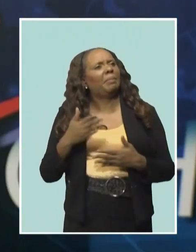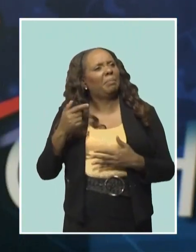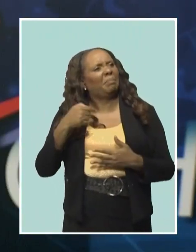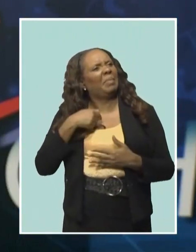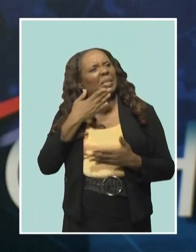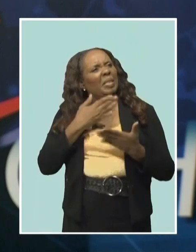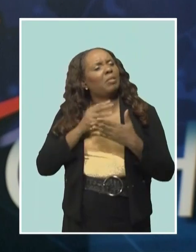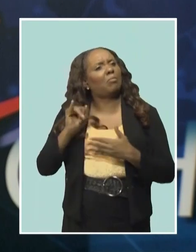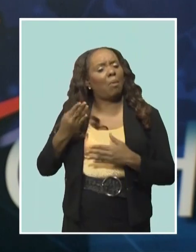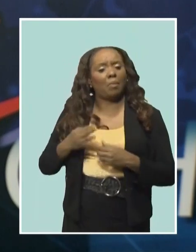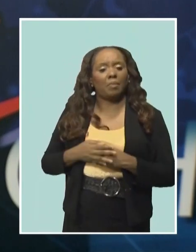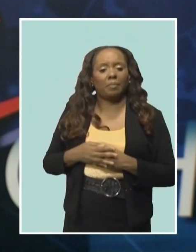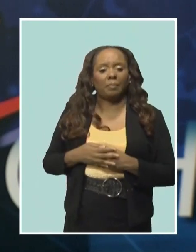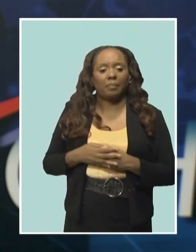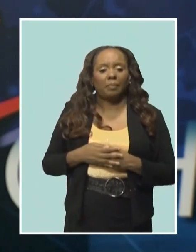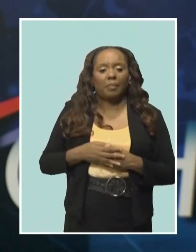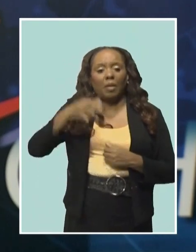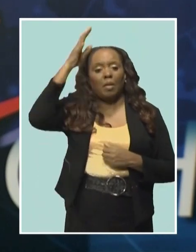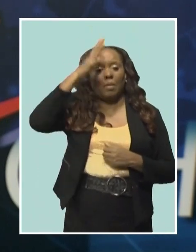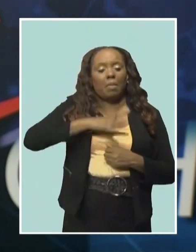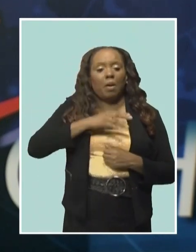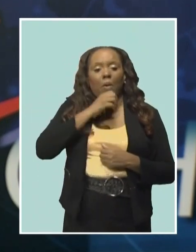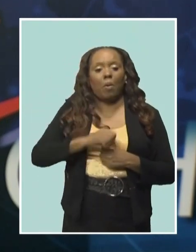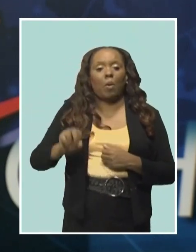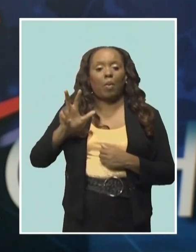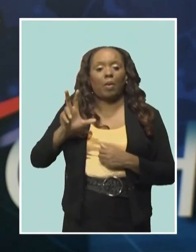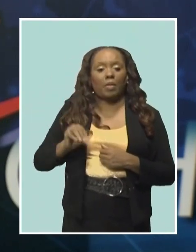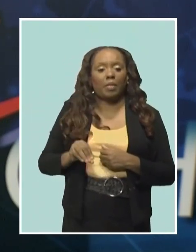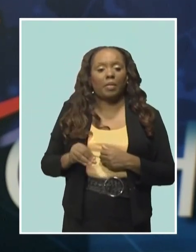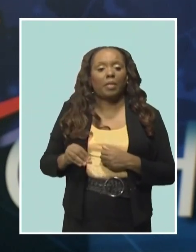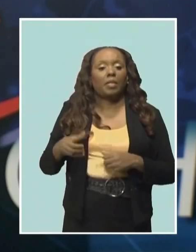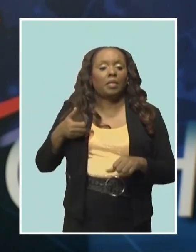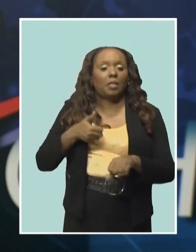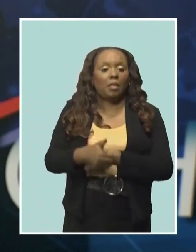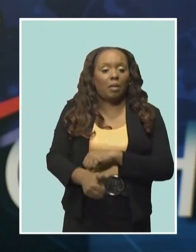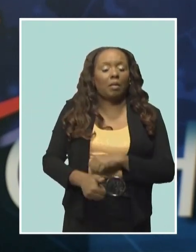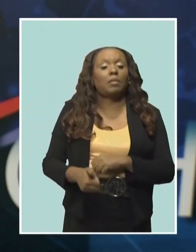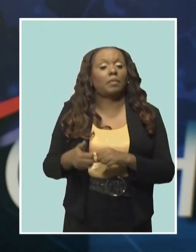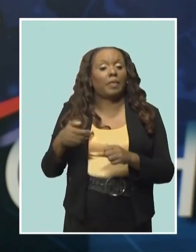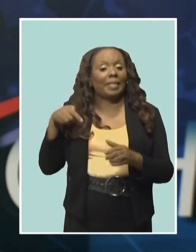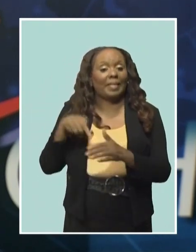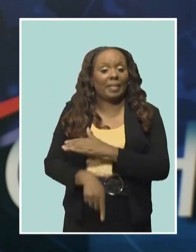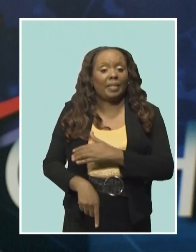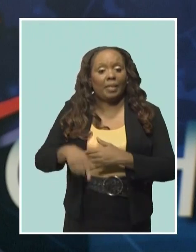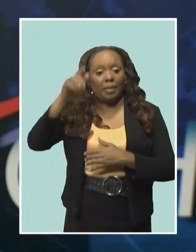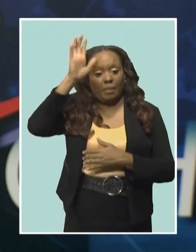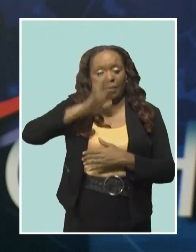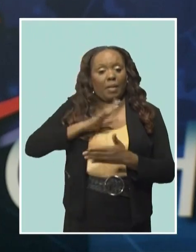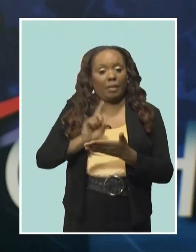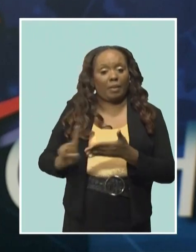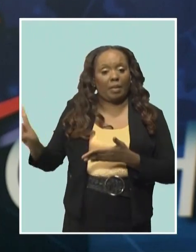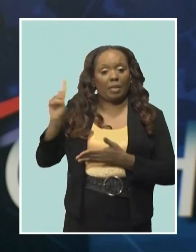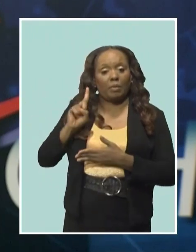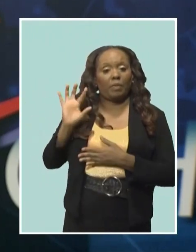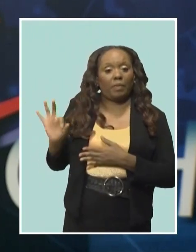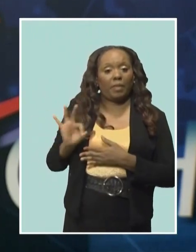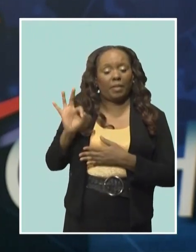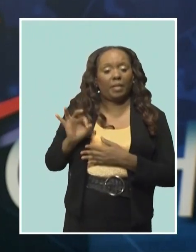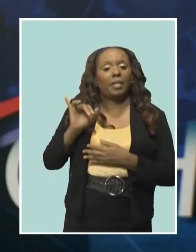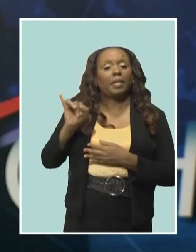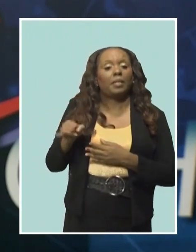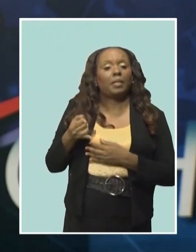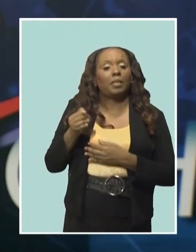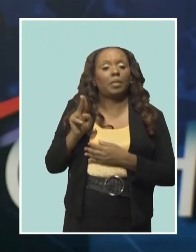30-year-old Deshaun Shaquille Harper has been formally charged with the murder of Jermaine Babb last Friday, June the 21st. The